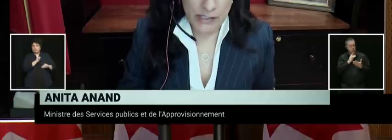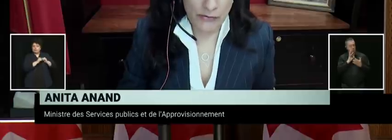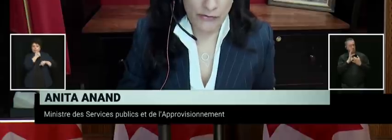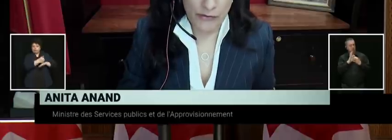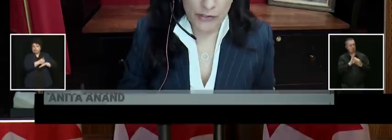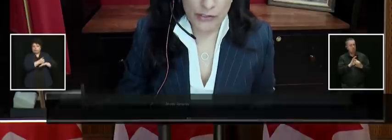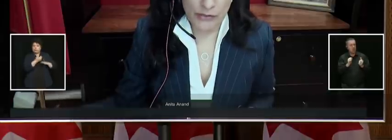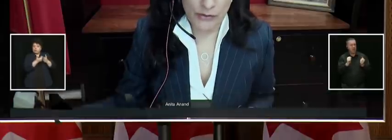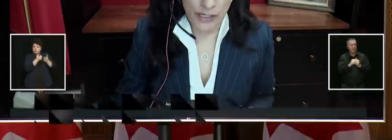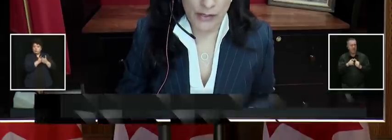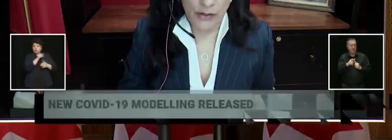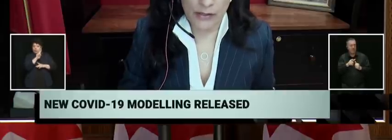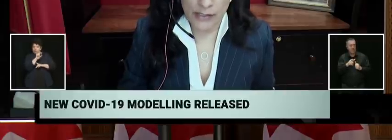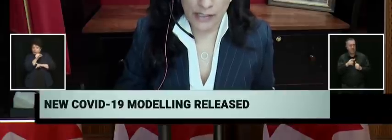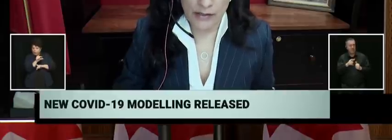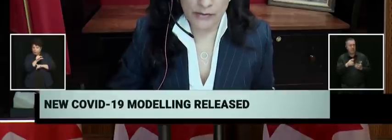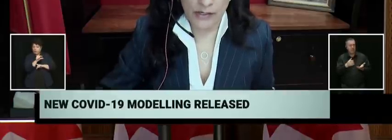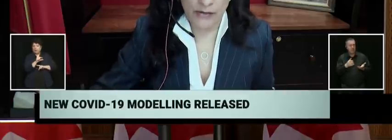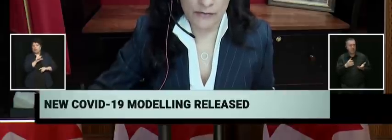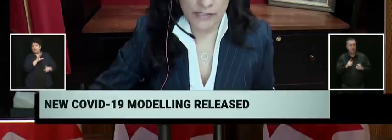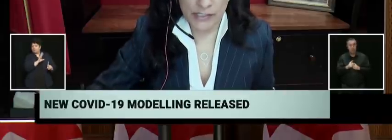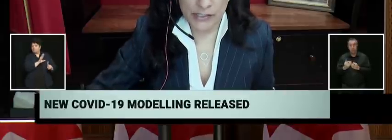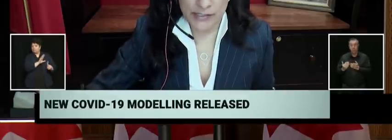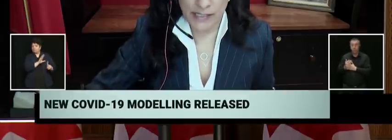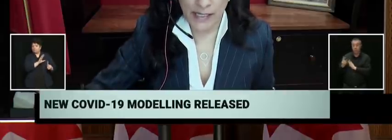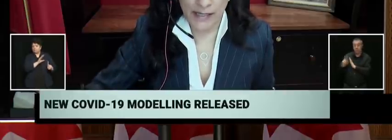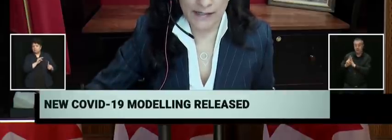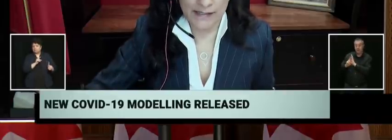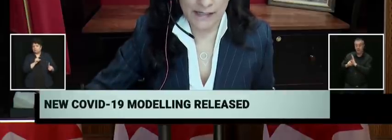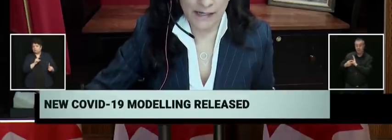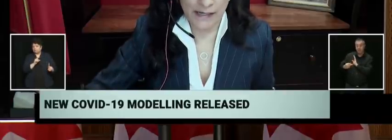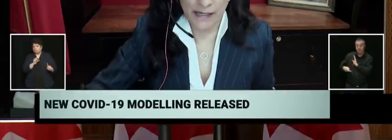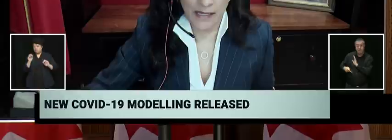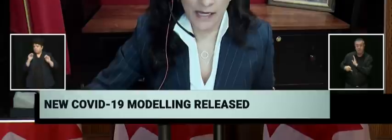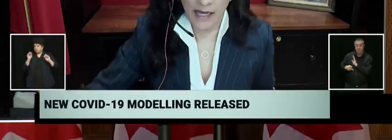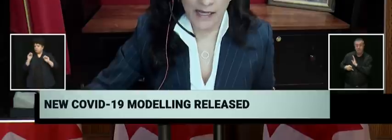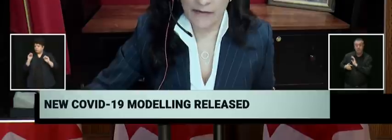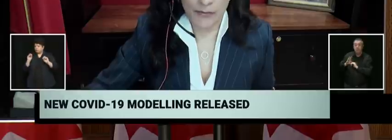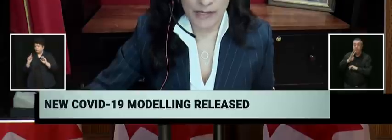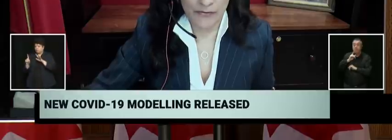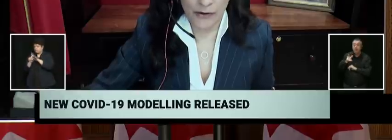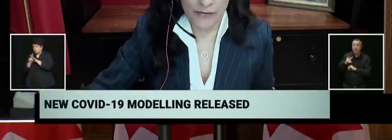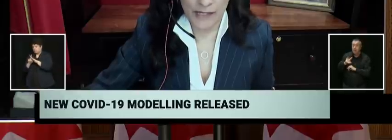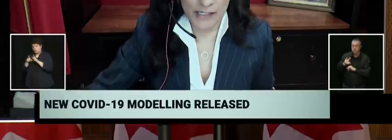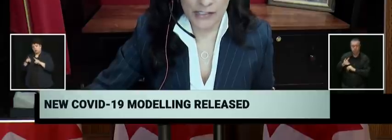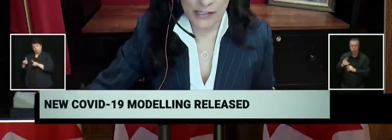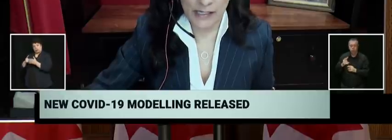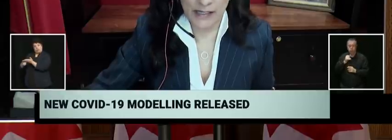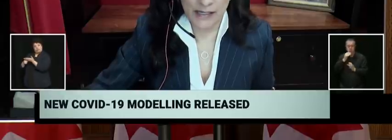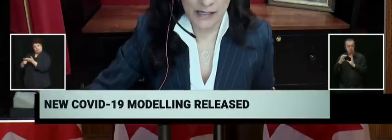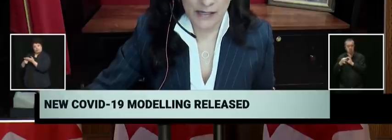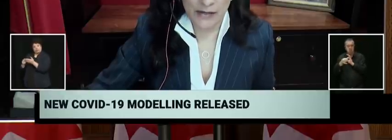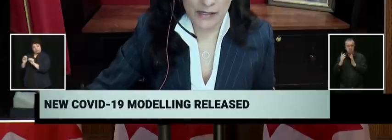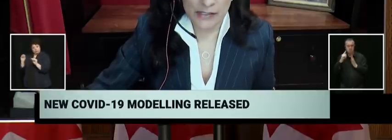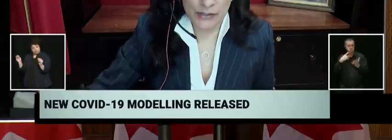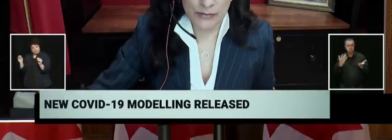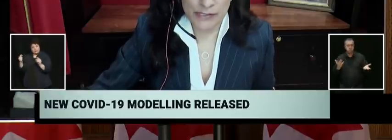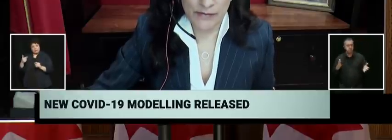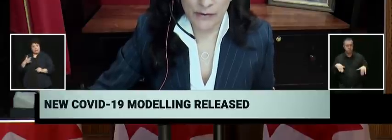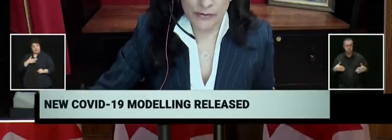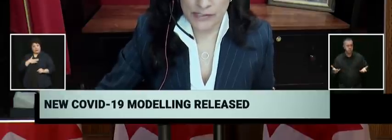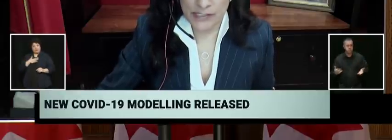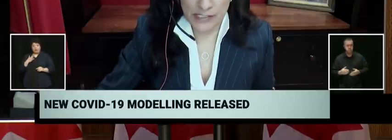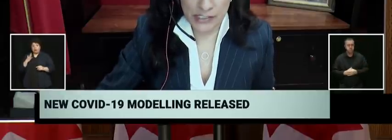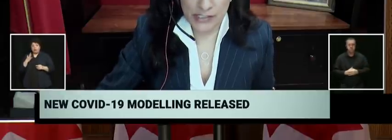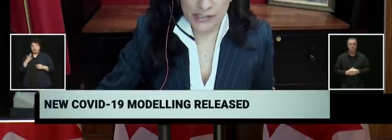regulations that you referred to at all in those conversations. And I haven't been involved actually in terms